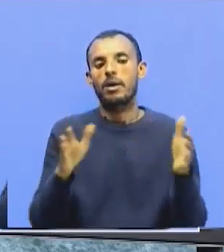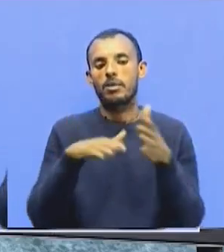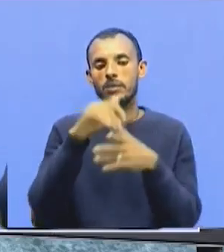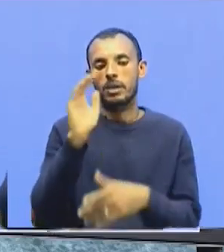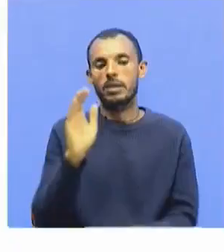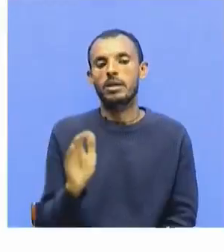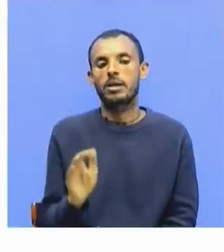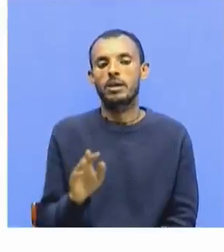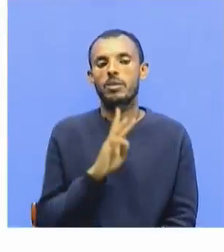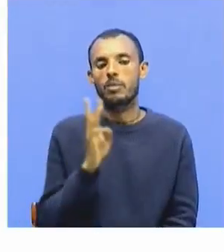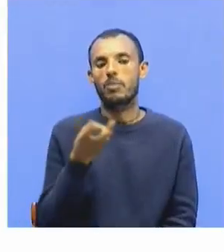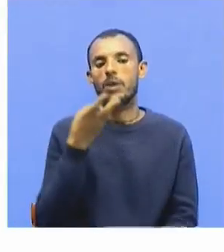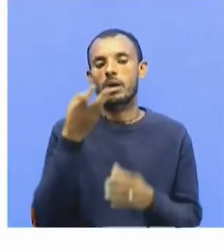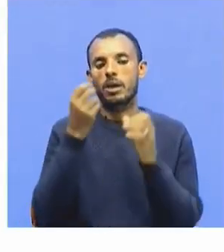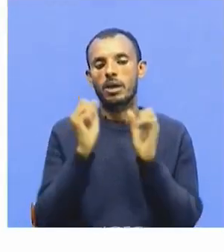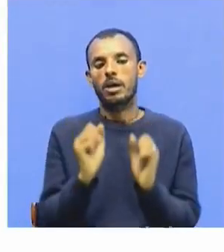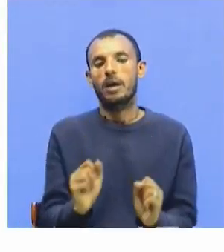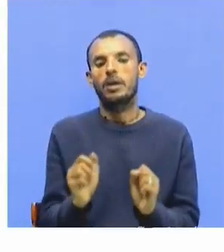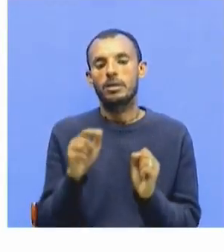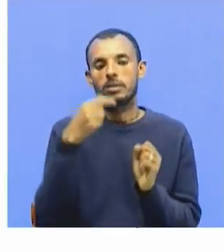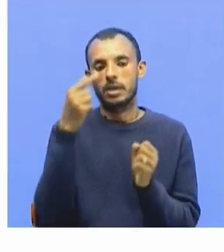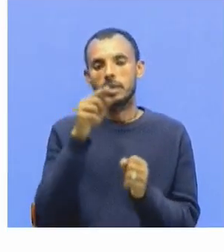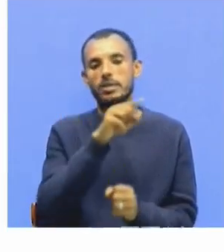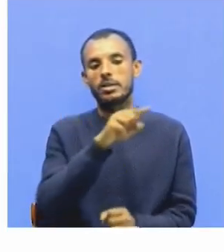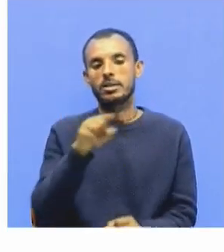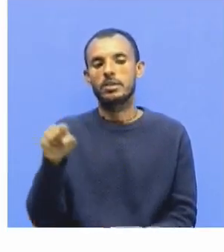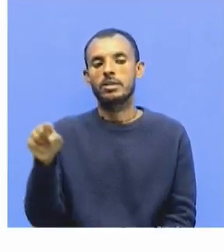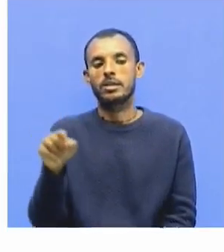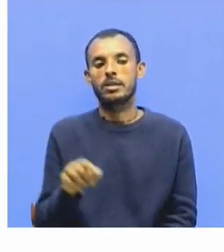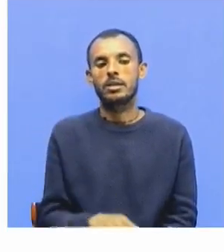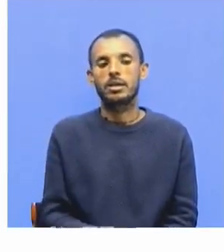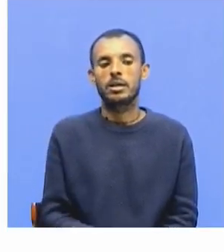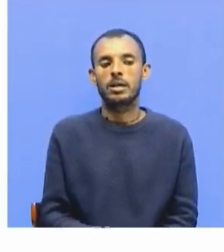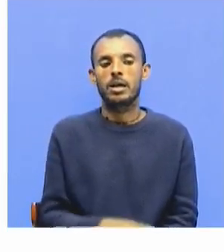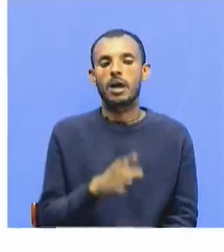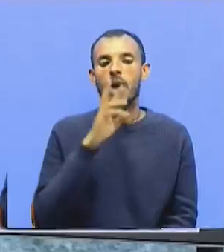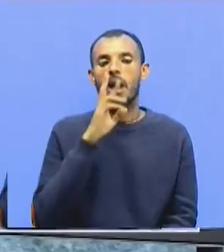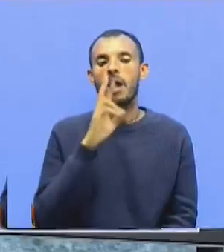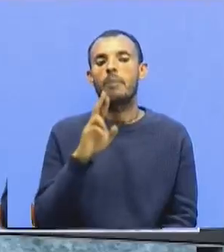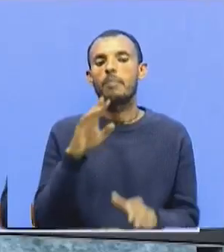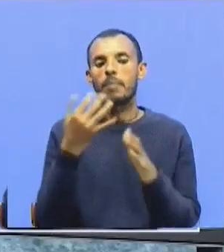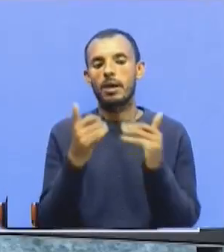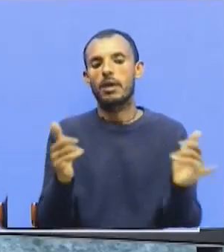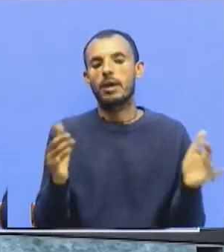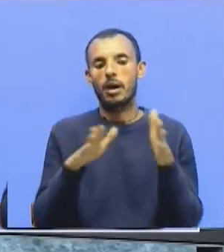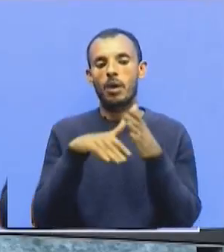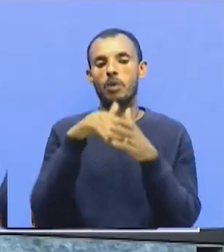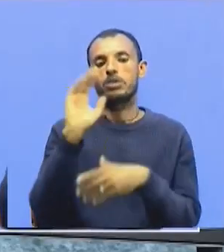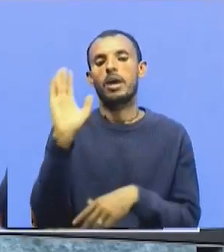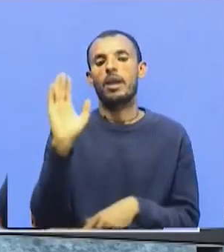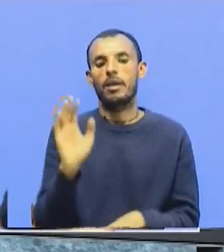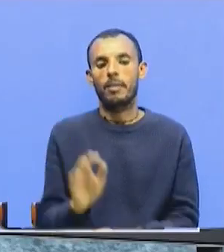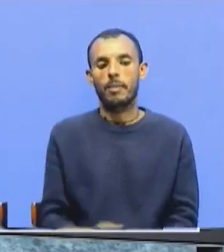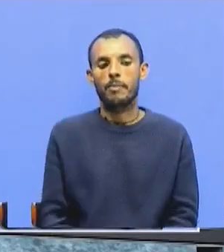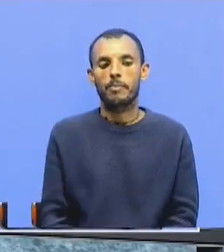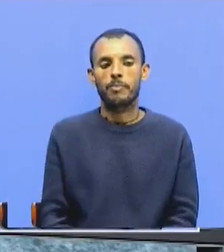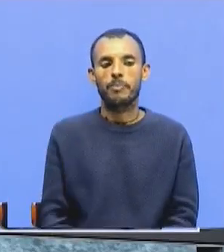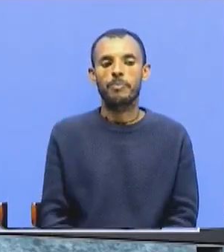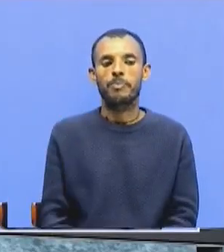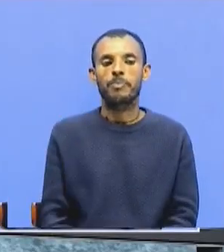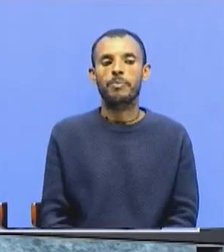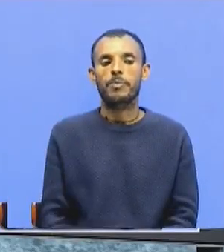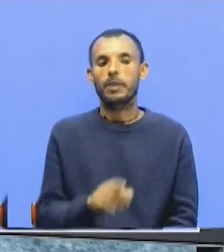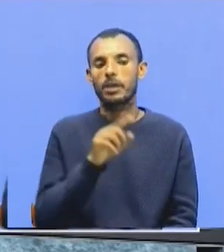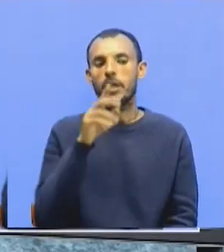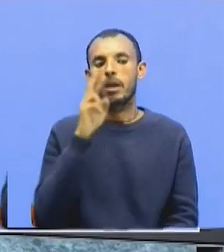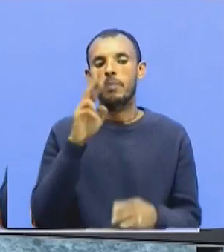So we can say they. They are playing outside. They